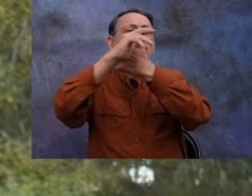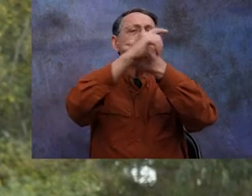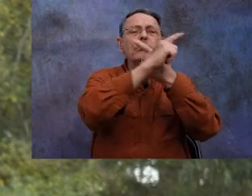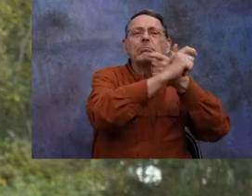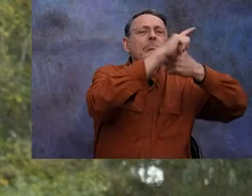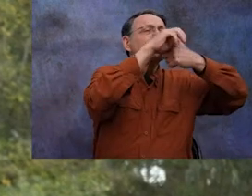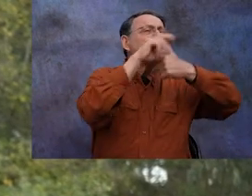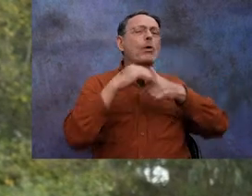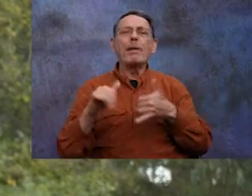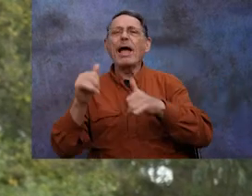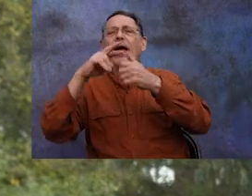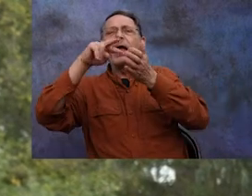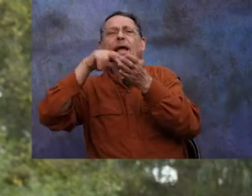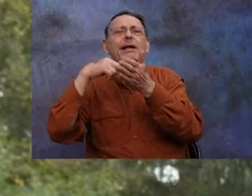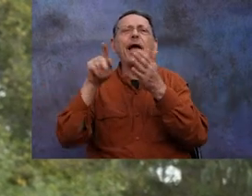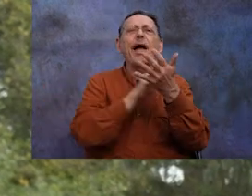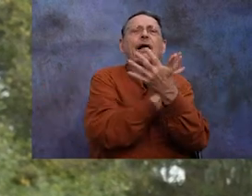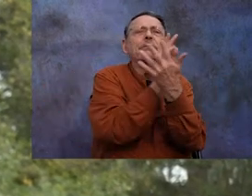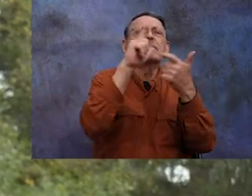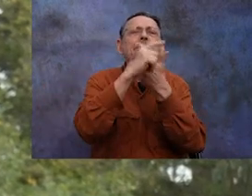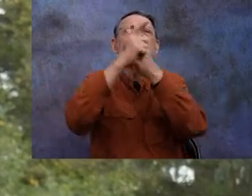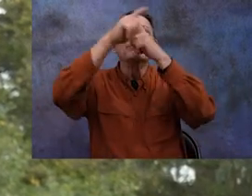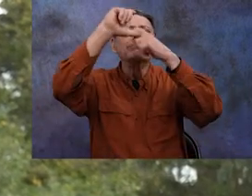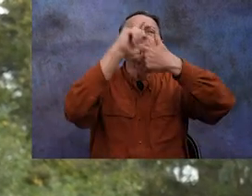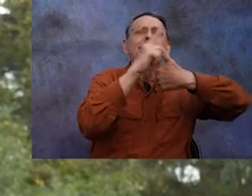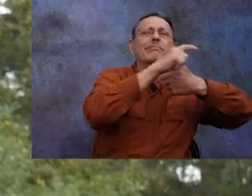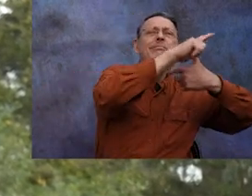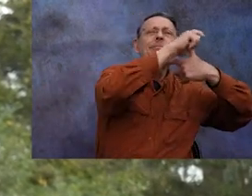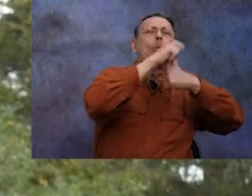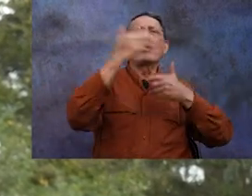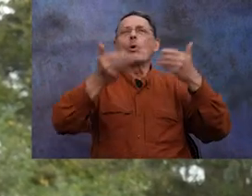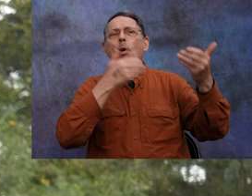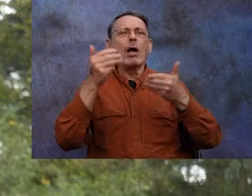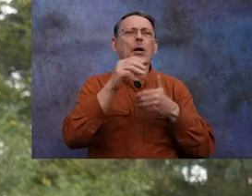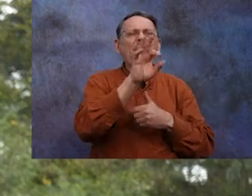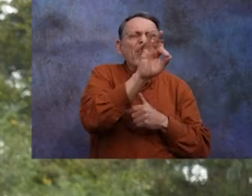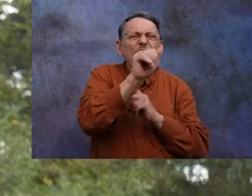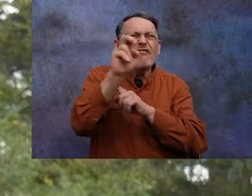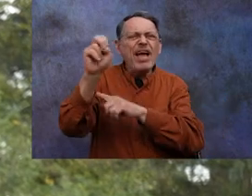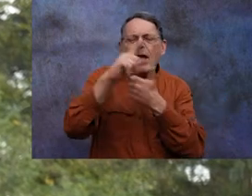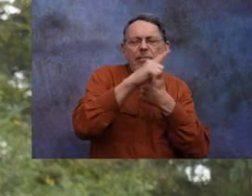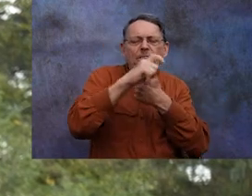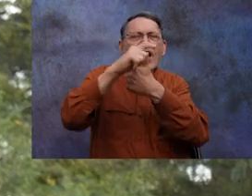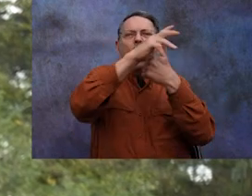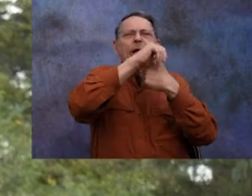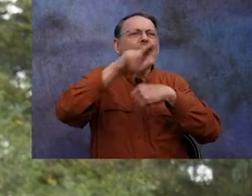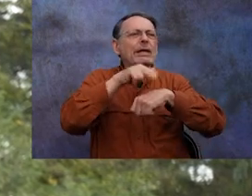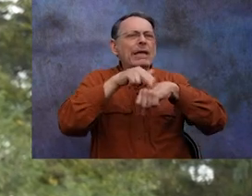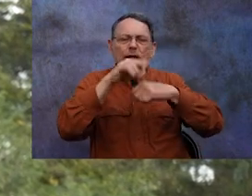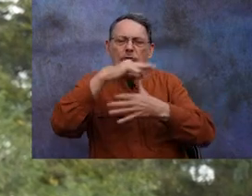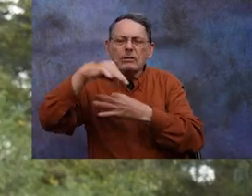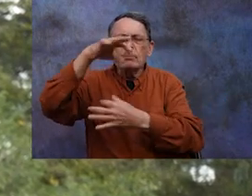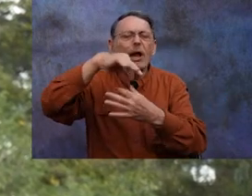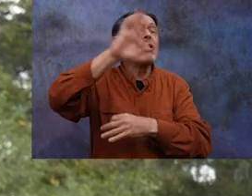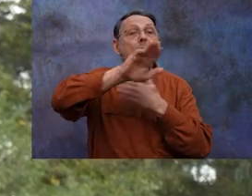of the trees. We welcome the fairy, the fae, the nature spirits, and